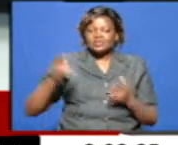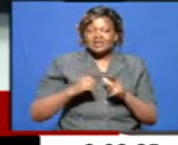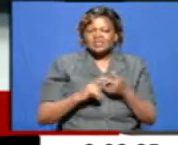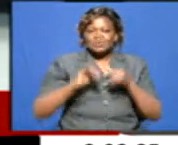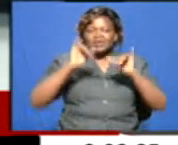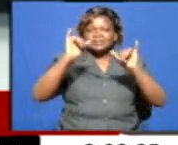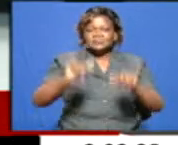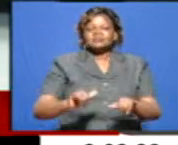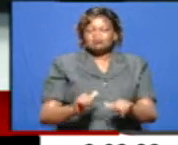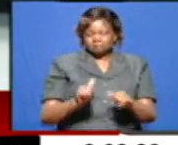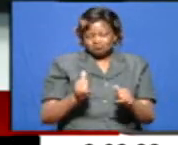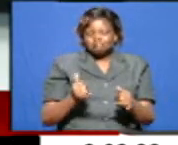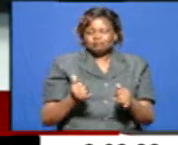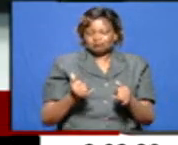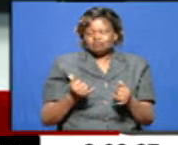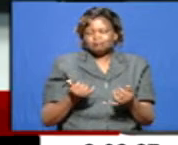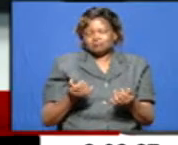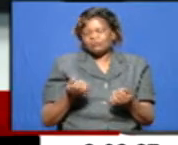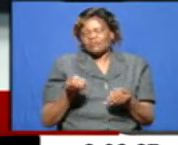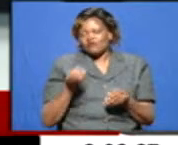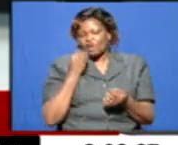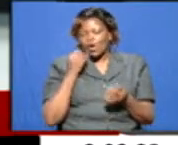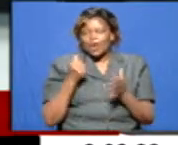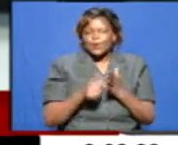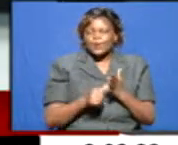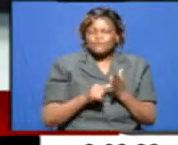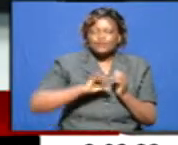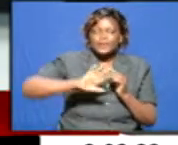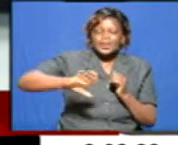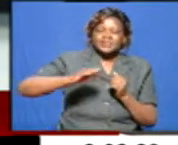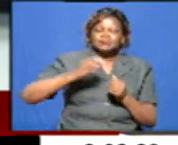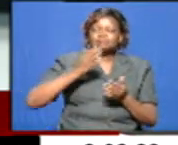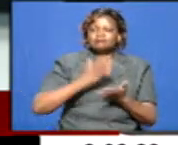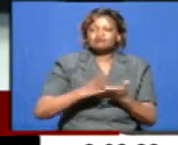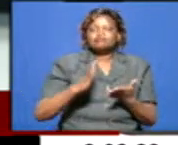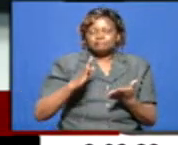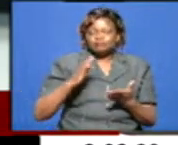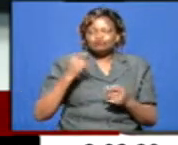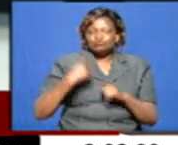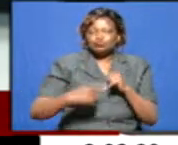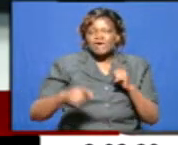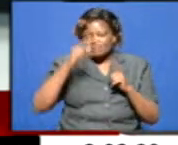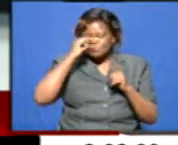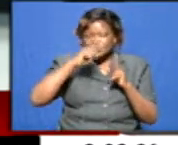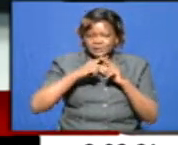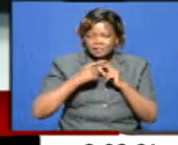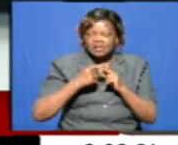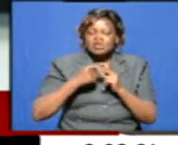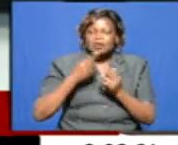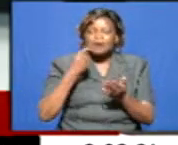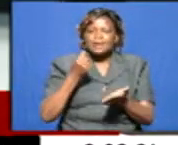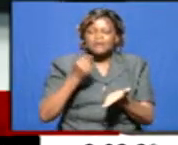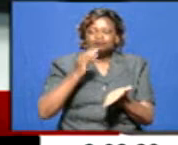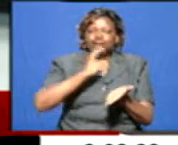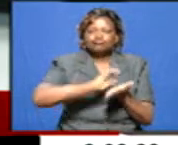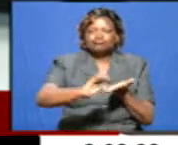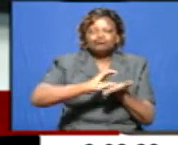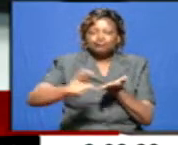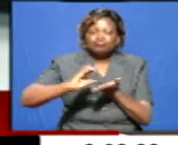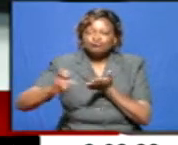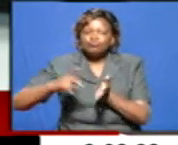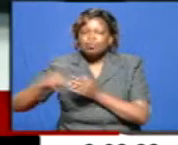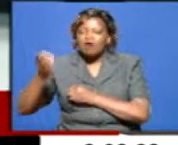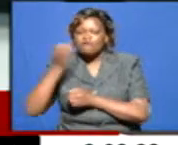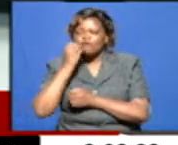food insecure for the remaining part of the year. The government will start making cash transfers for purchase of food to